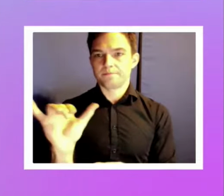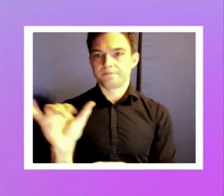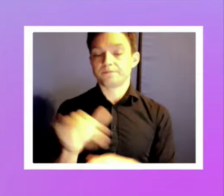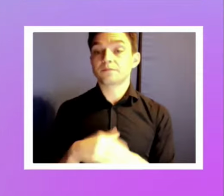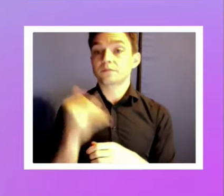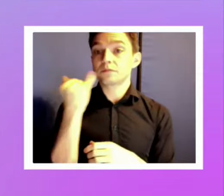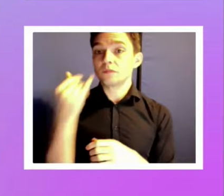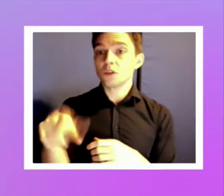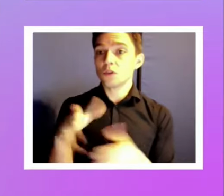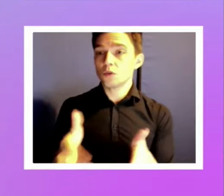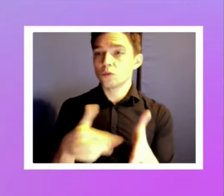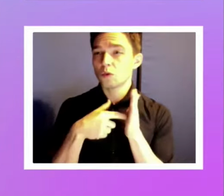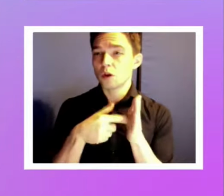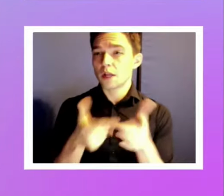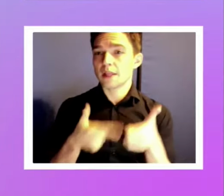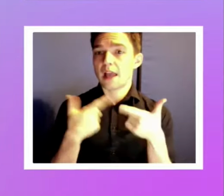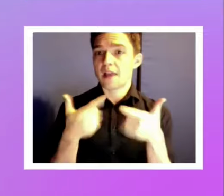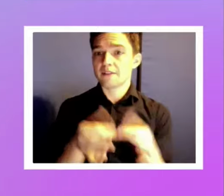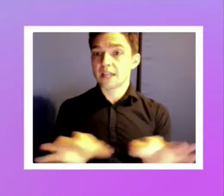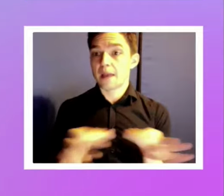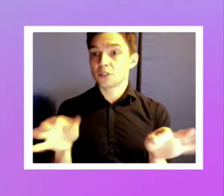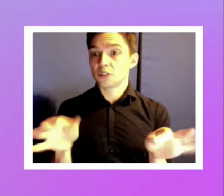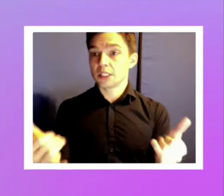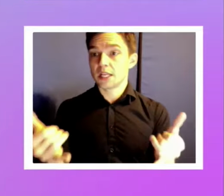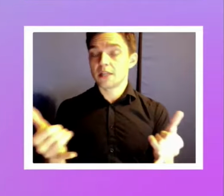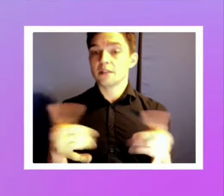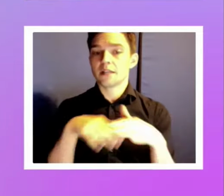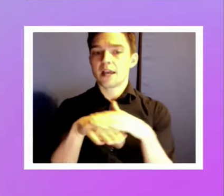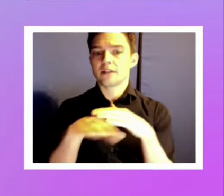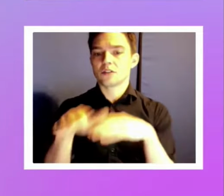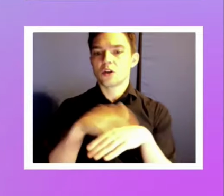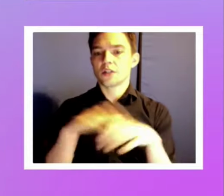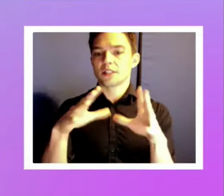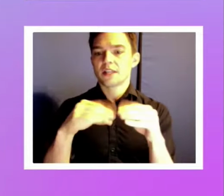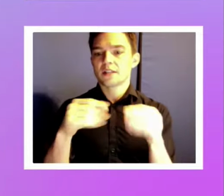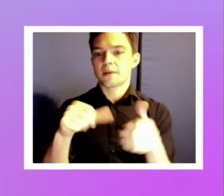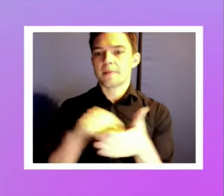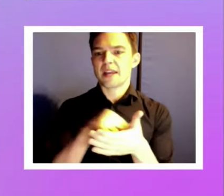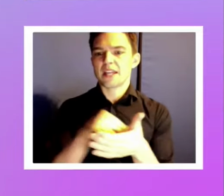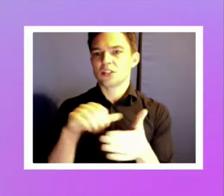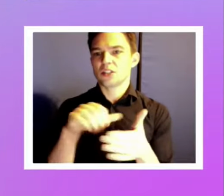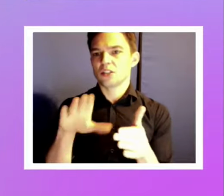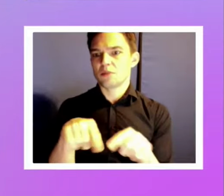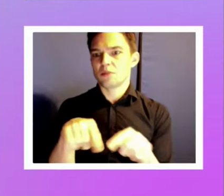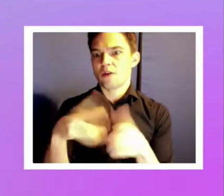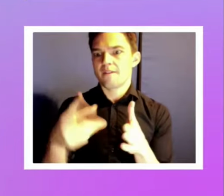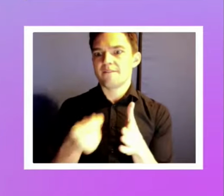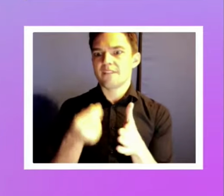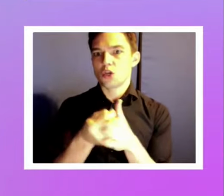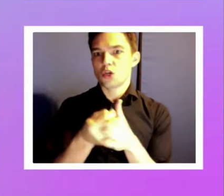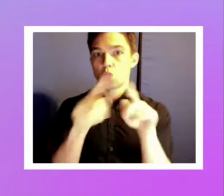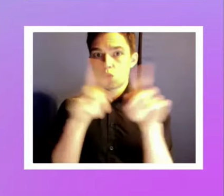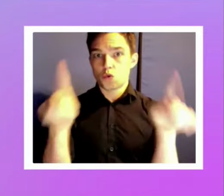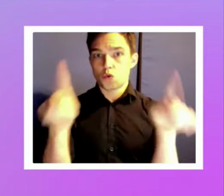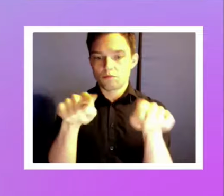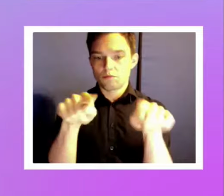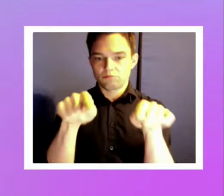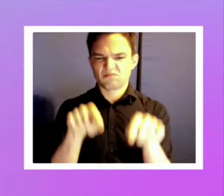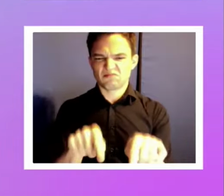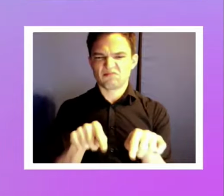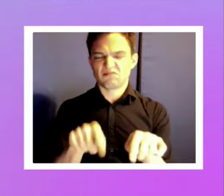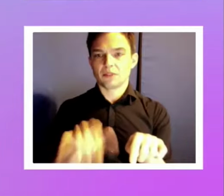you require live captions for today's session, you may access those on the session page just below this video screen. And lastly,